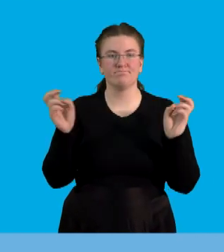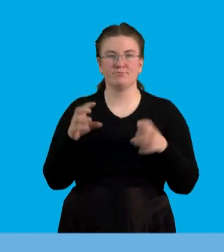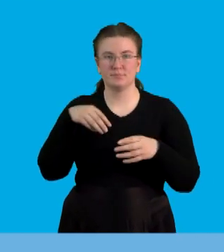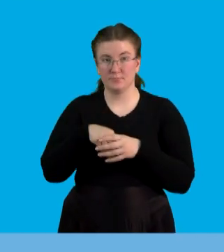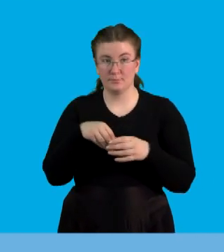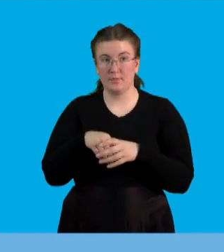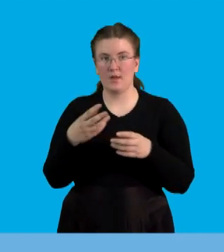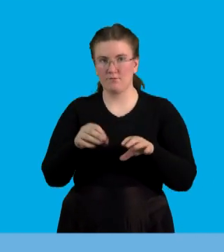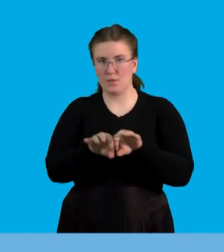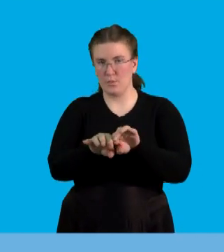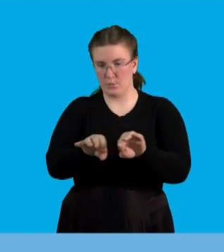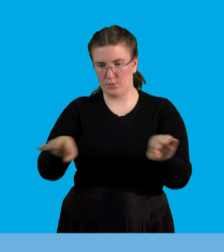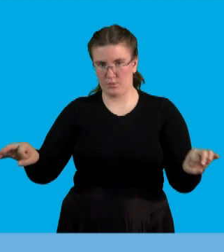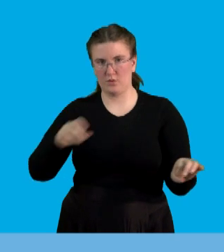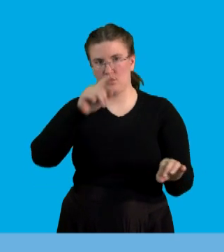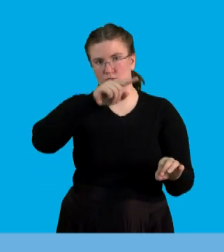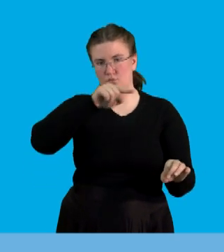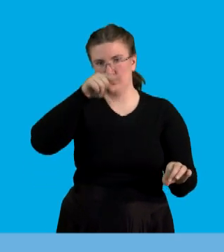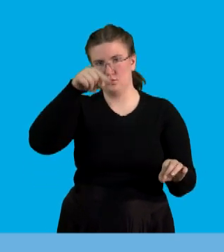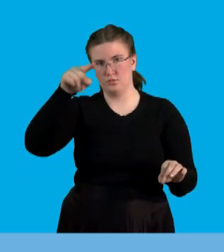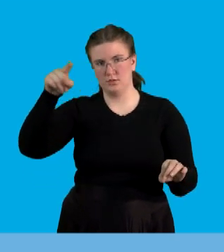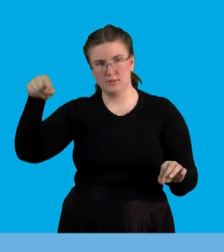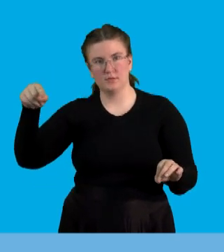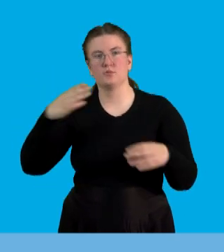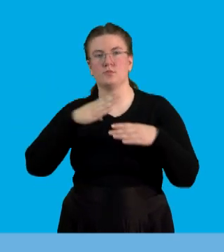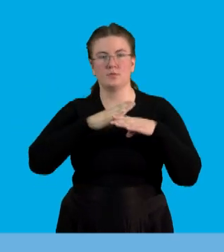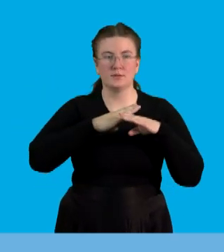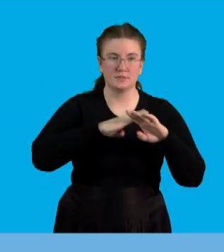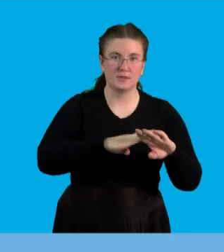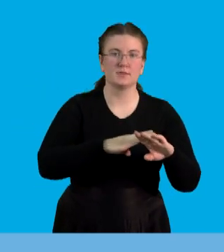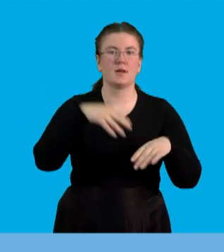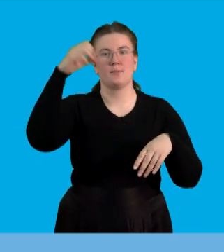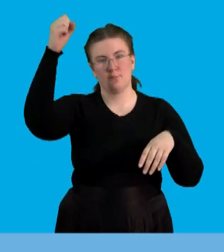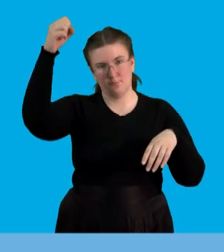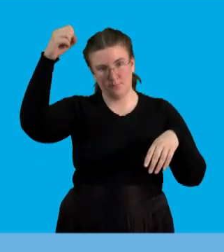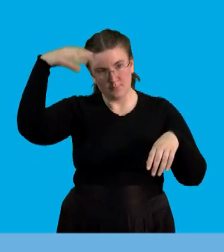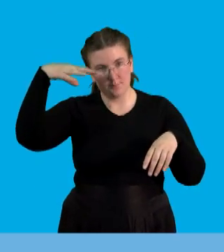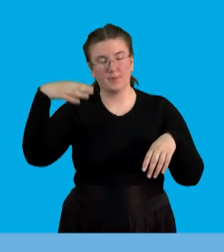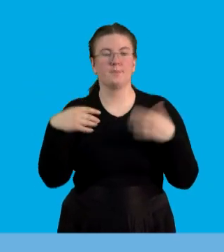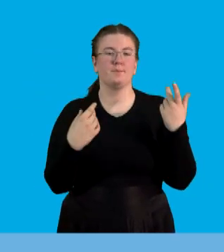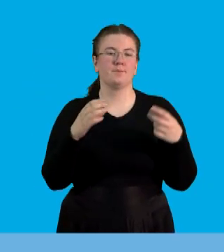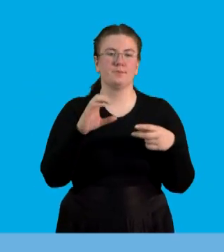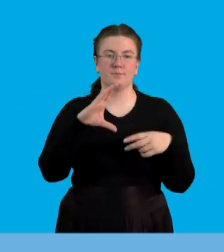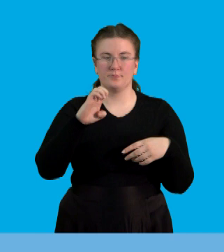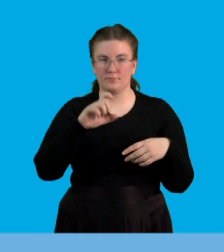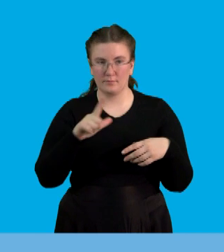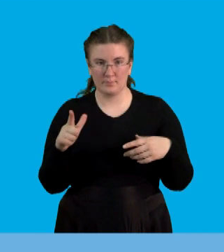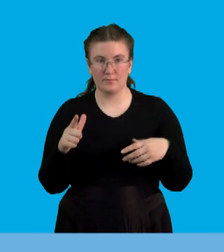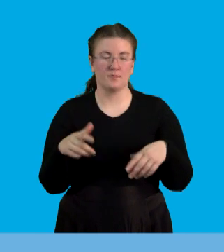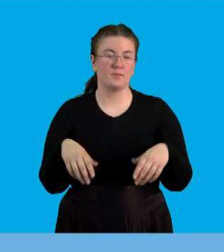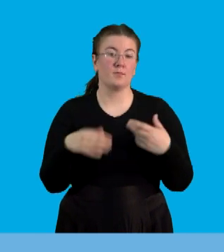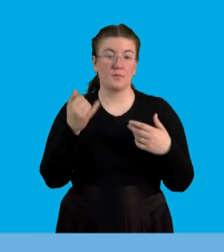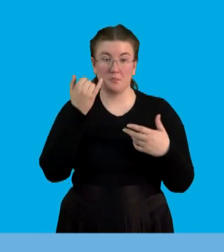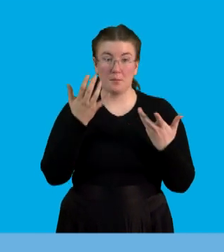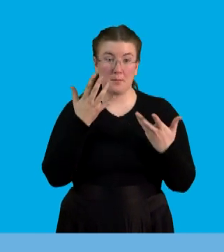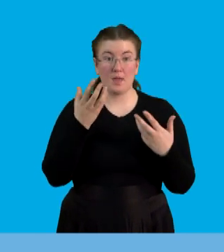electrical circuit. We have a wire, we have a resistor, we have a light bulb, and this is our cell. And remember, if it's more